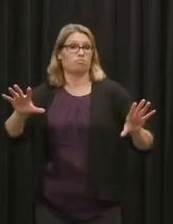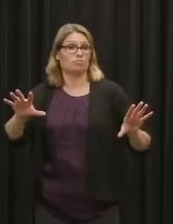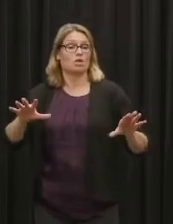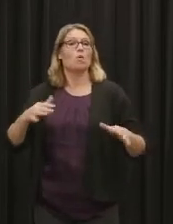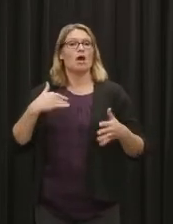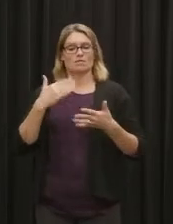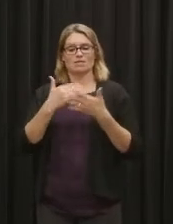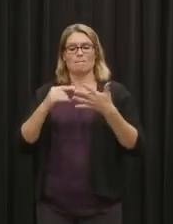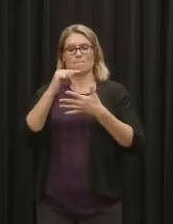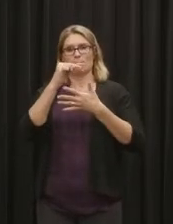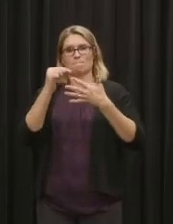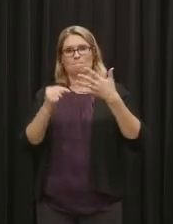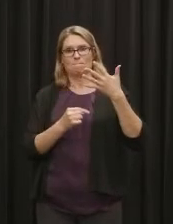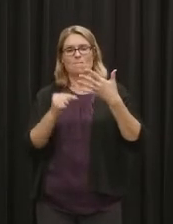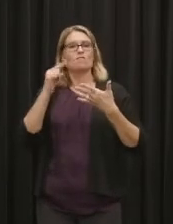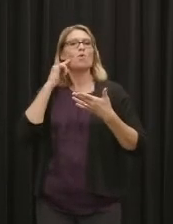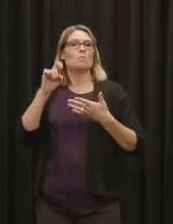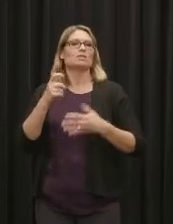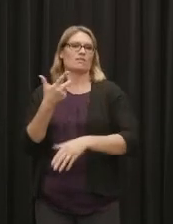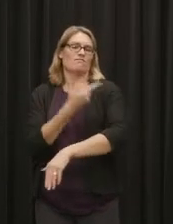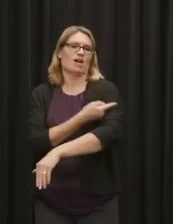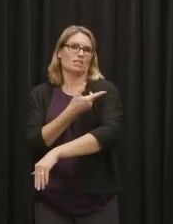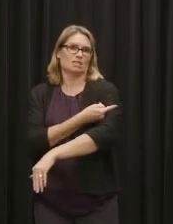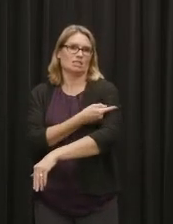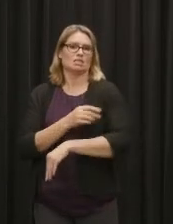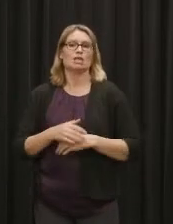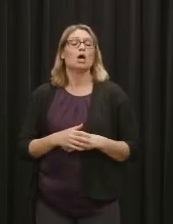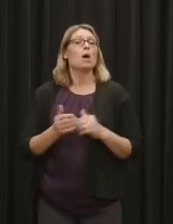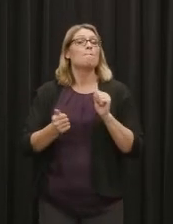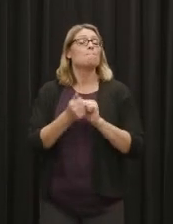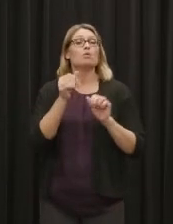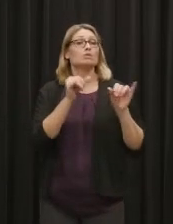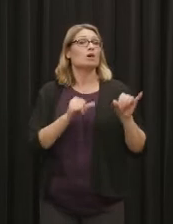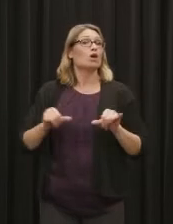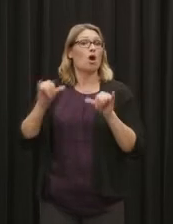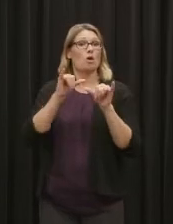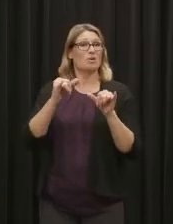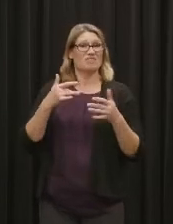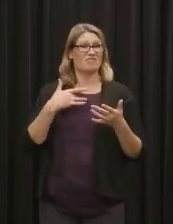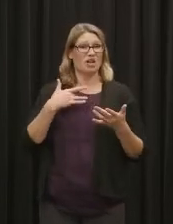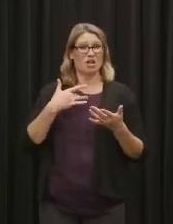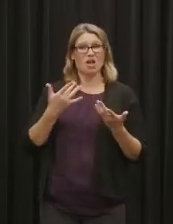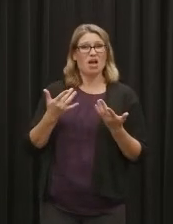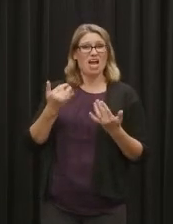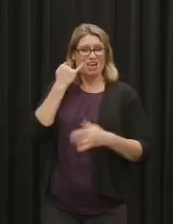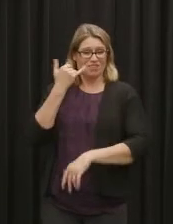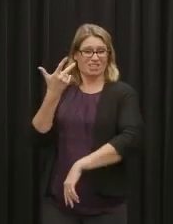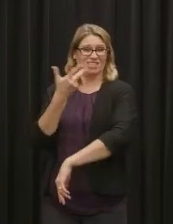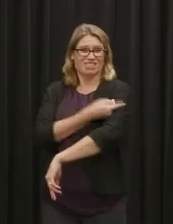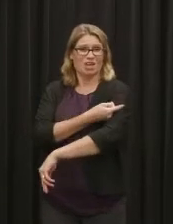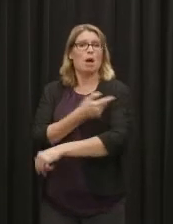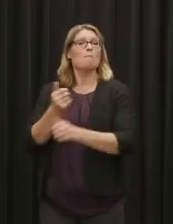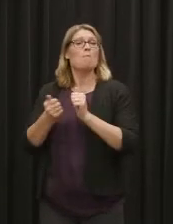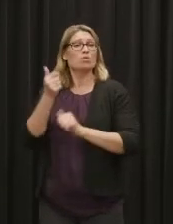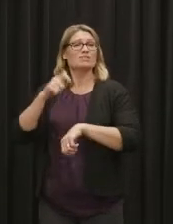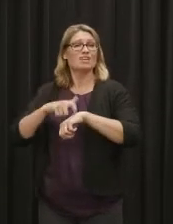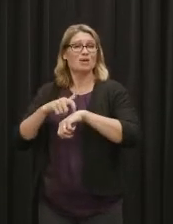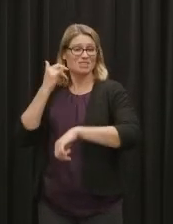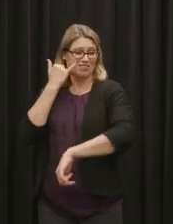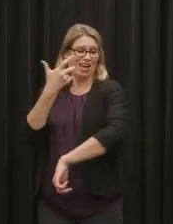are criteria that you have to meet to get the vaccine. The most common side effects would be the site of the